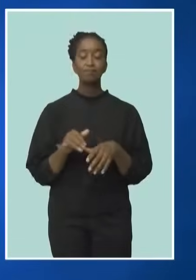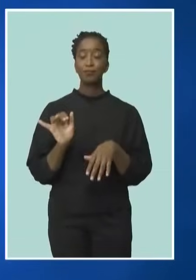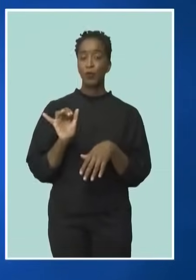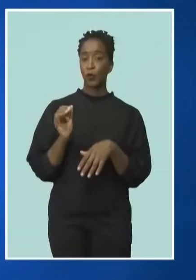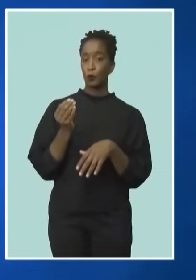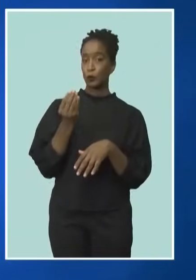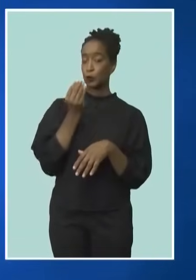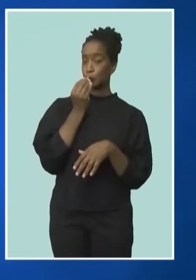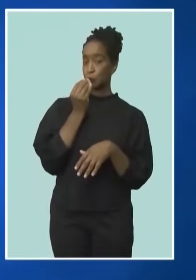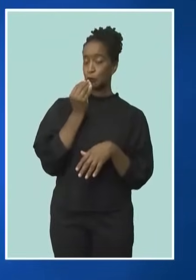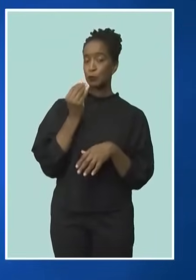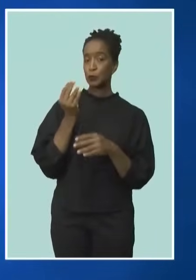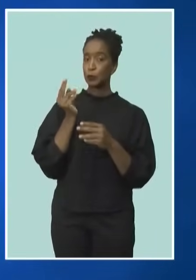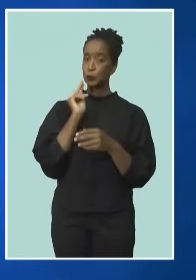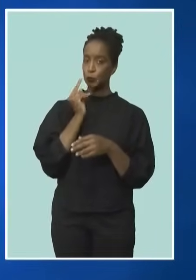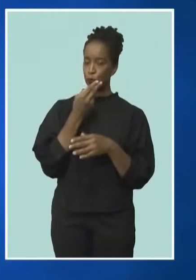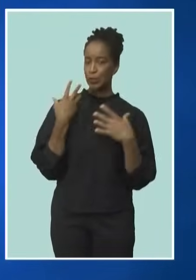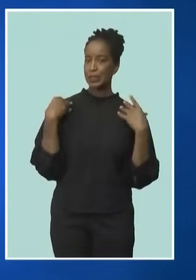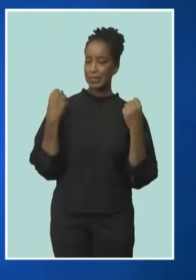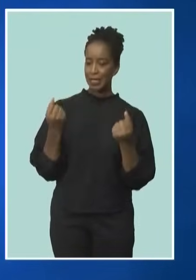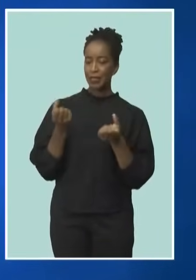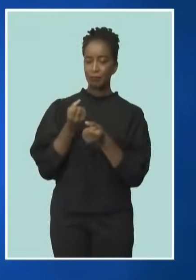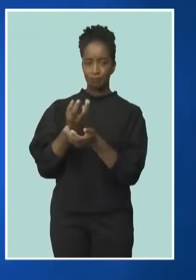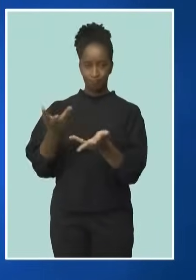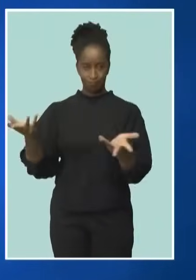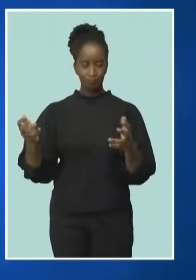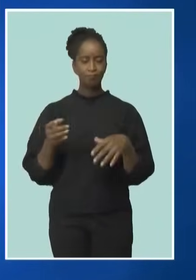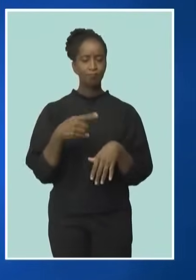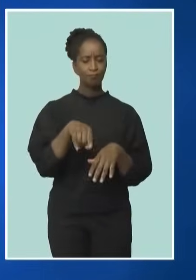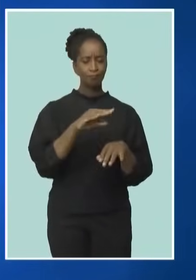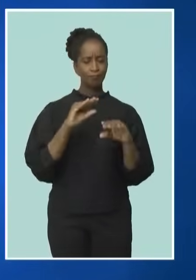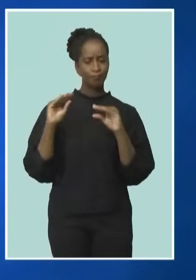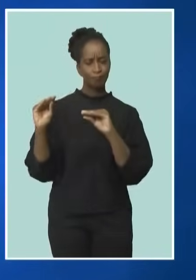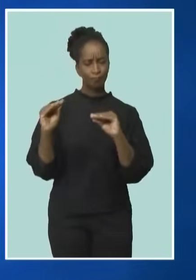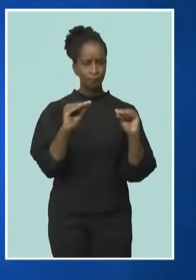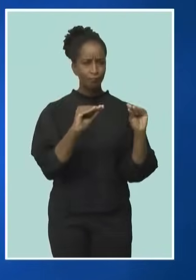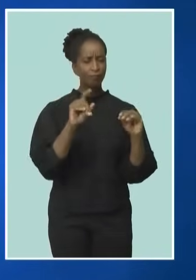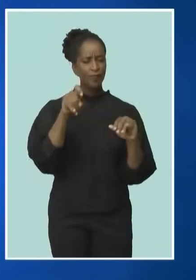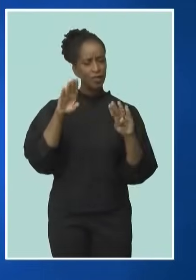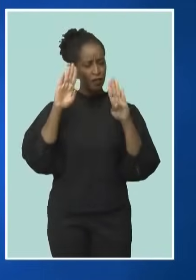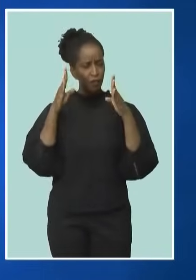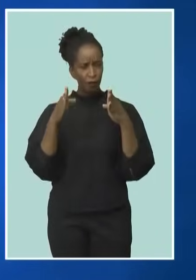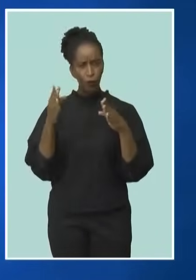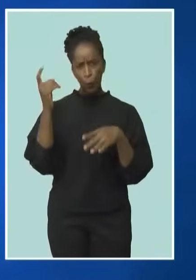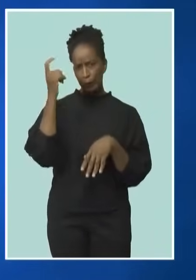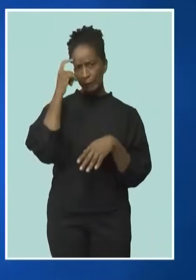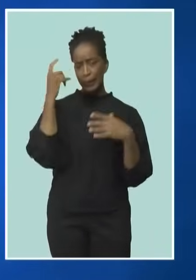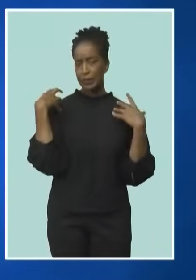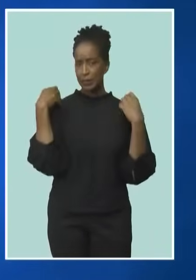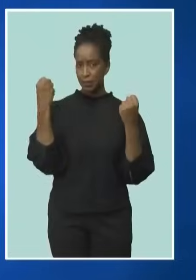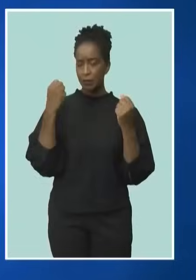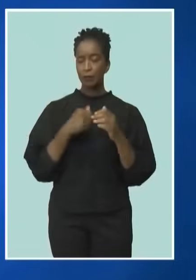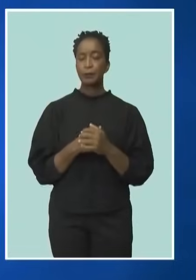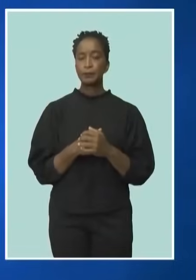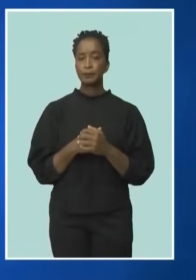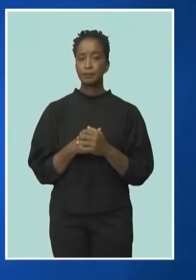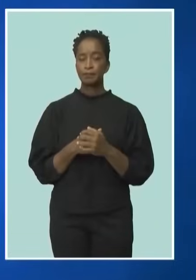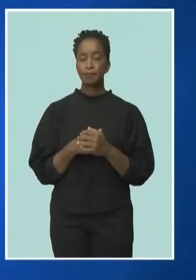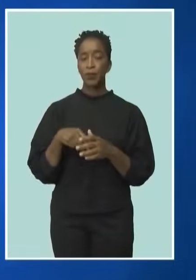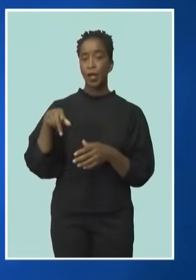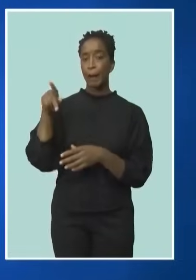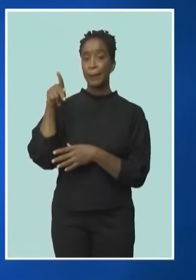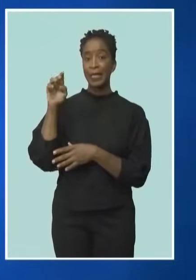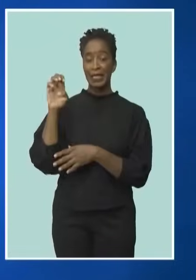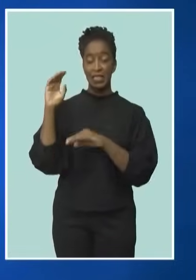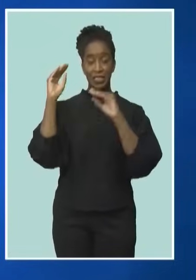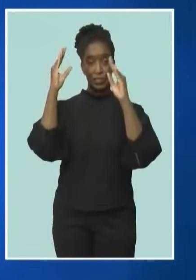attendees were also informed about the importance of paying attention to their mental health. Physical education teacher Brian Armstrong